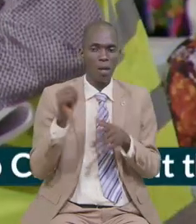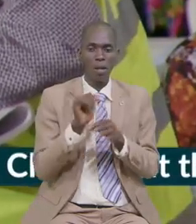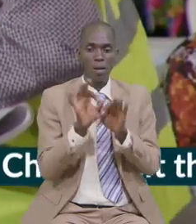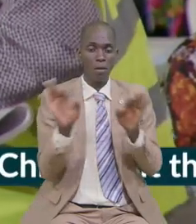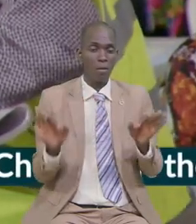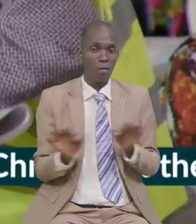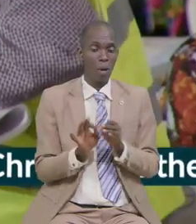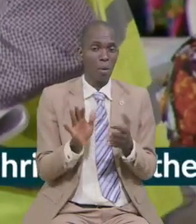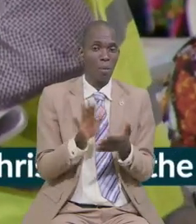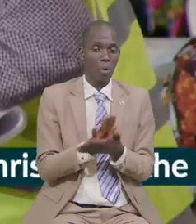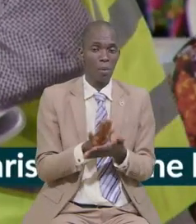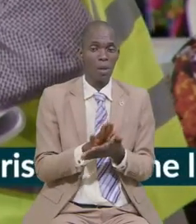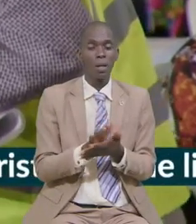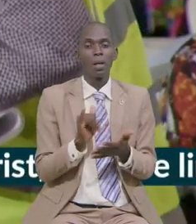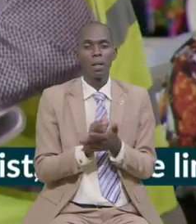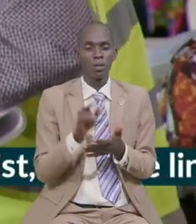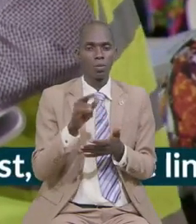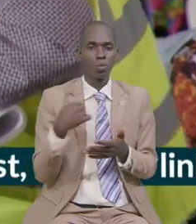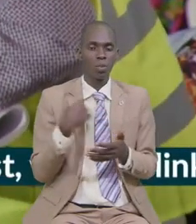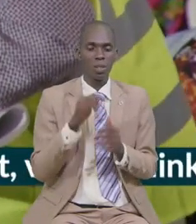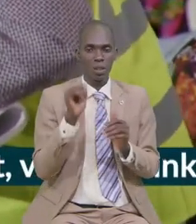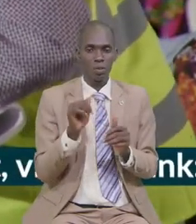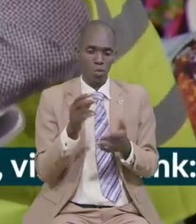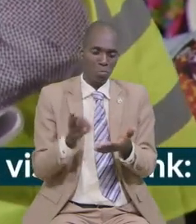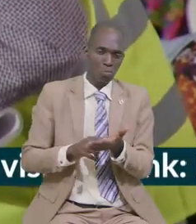assist you further in your new work with Christ.